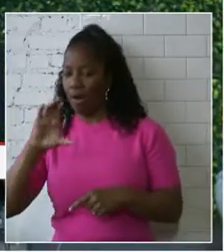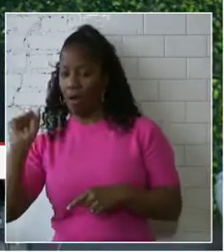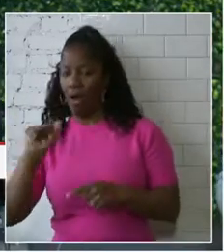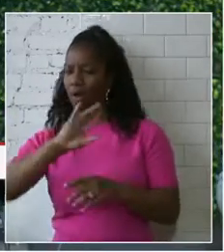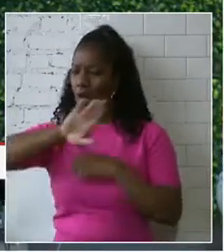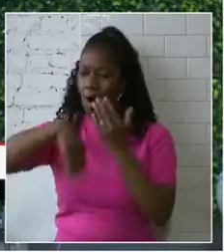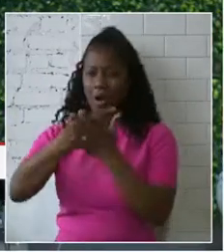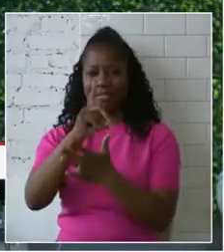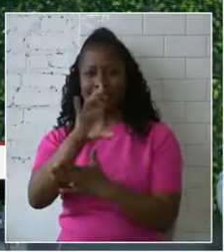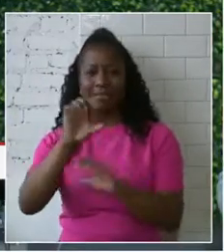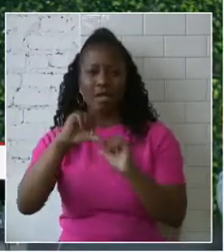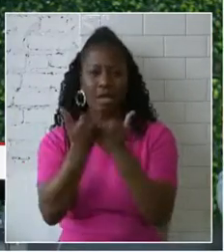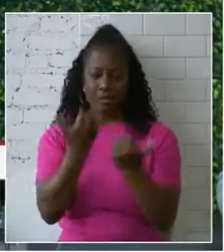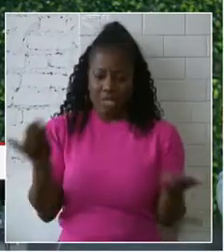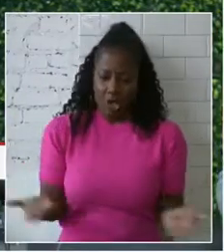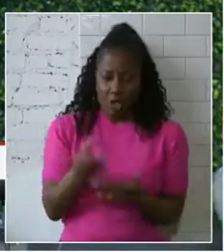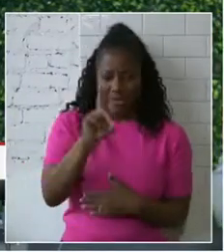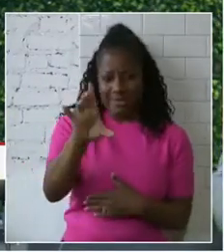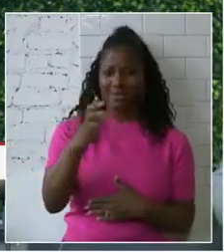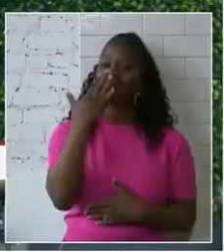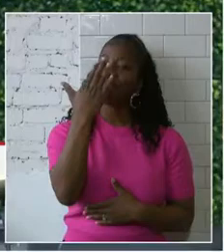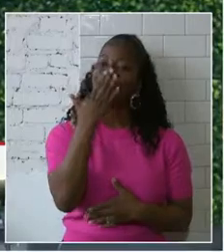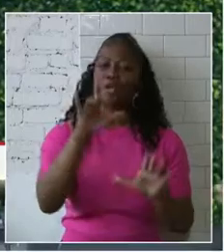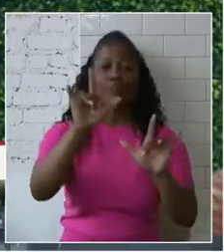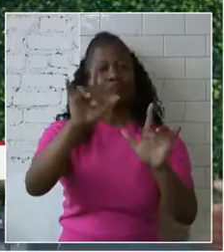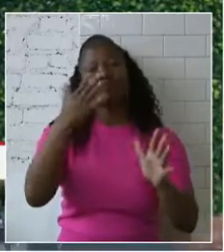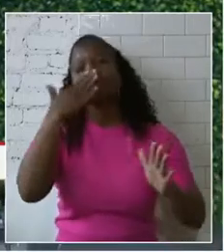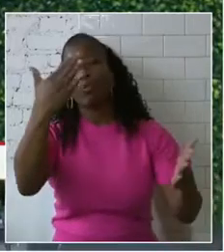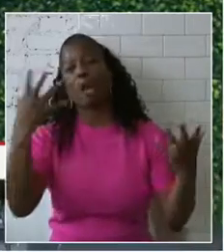agency in the District of Columbia. Thank you all.